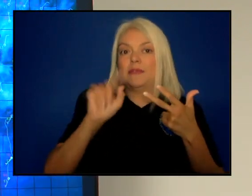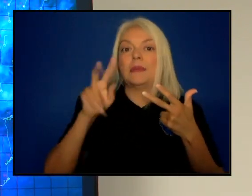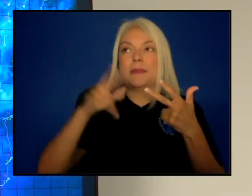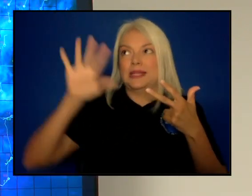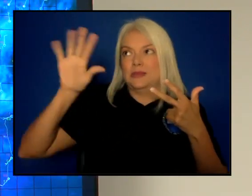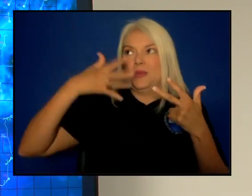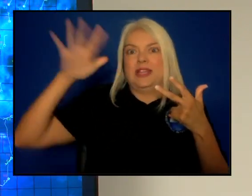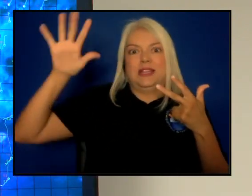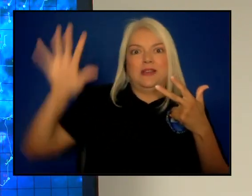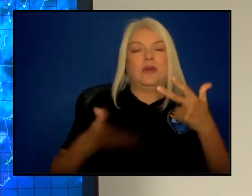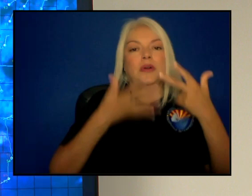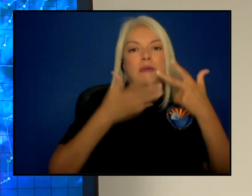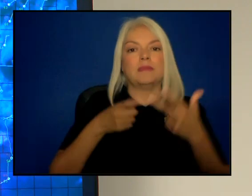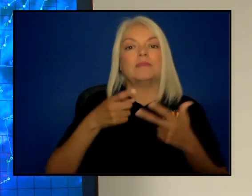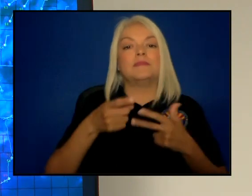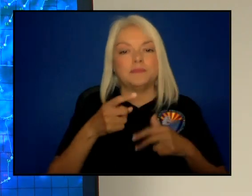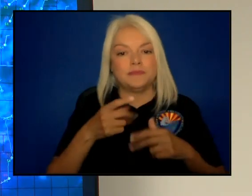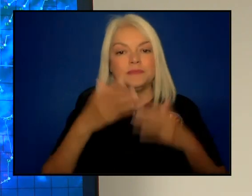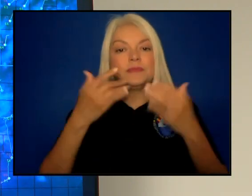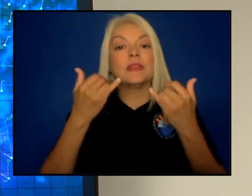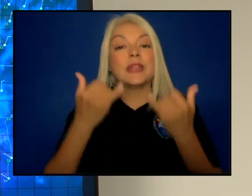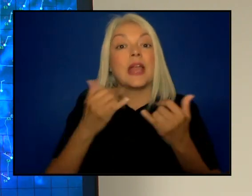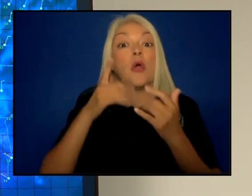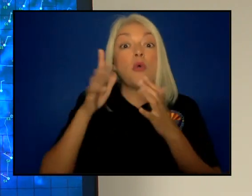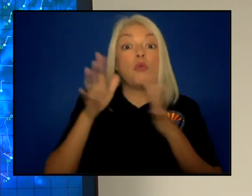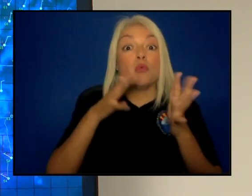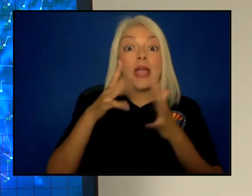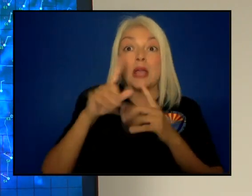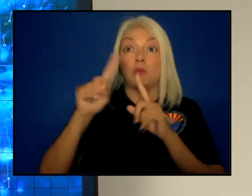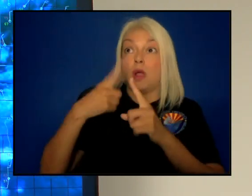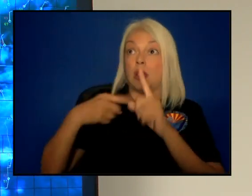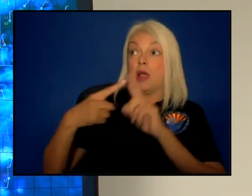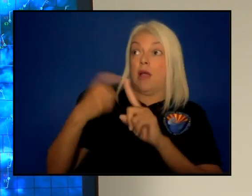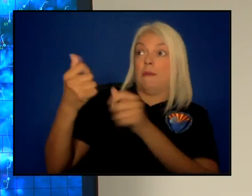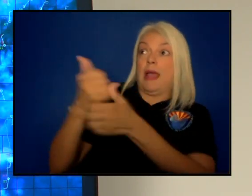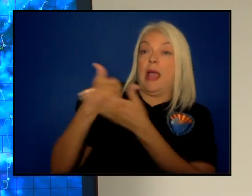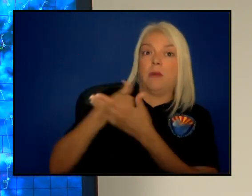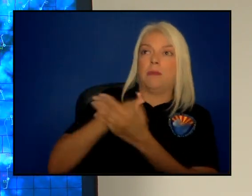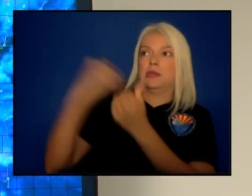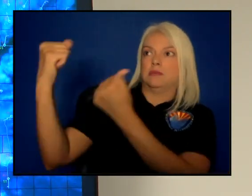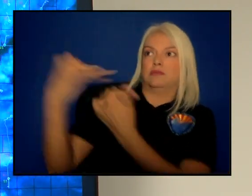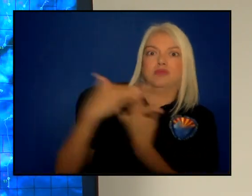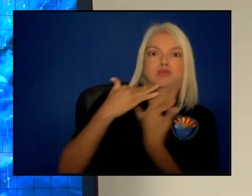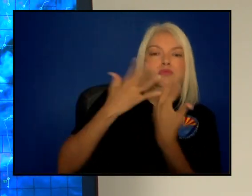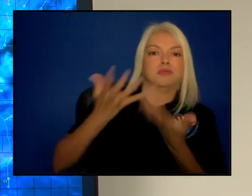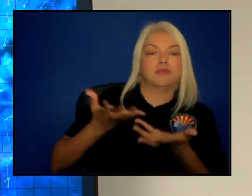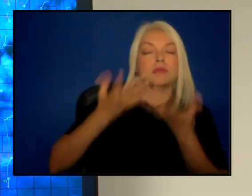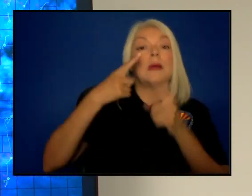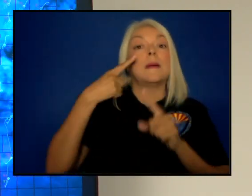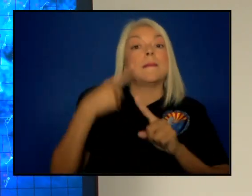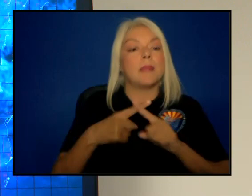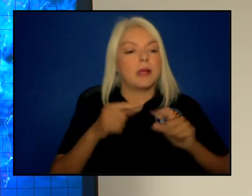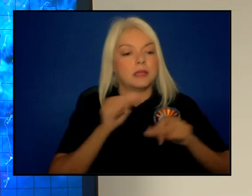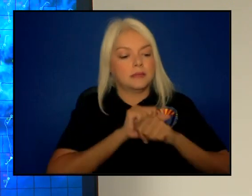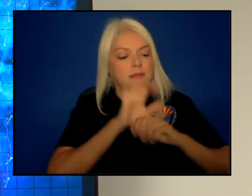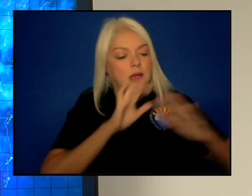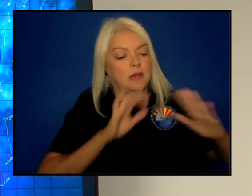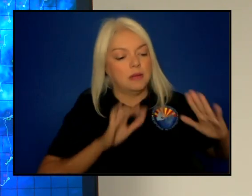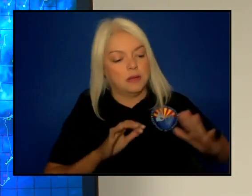boundaries give us lift. And then in addition to that, we have upslope flow. Upslope flow gives